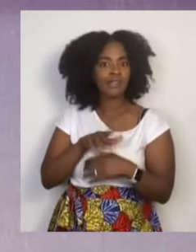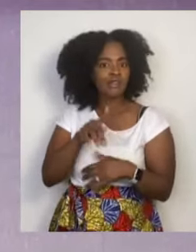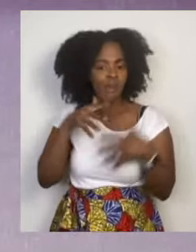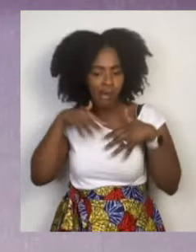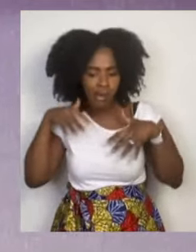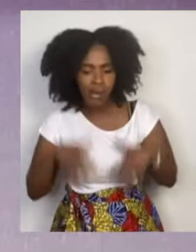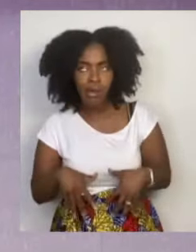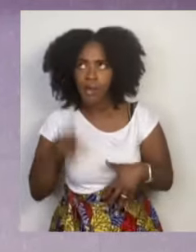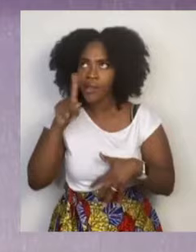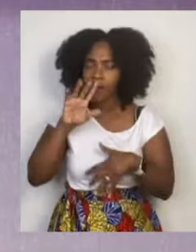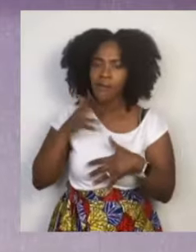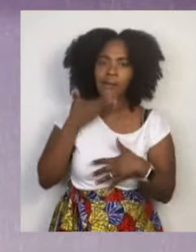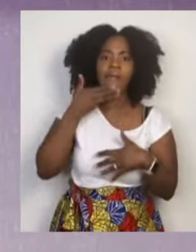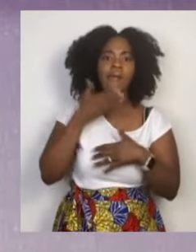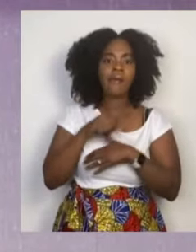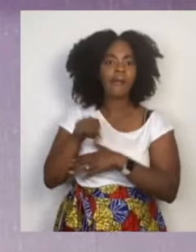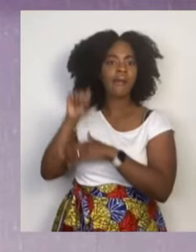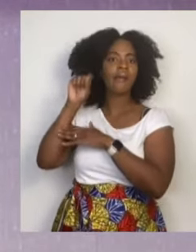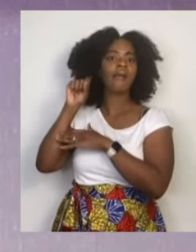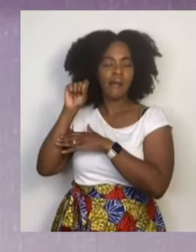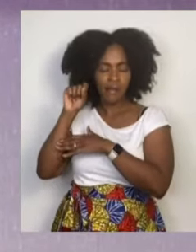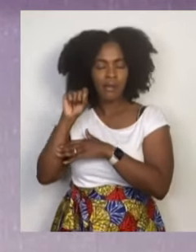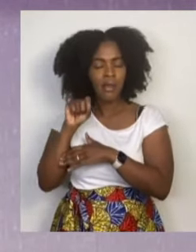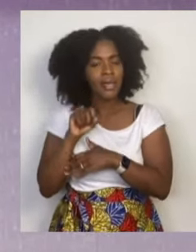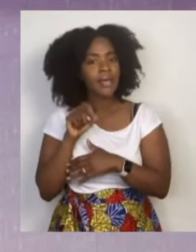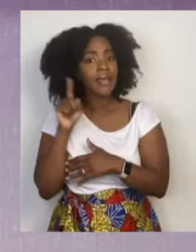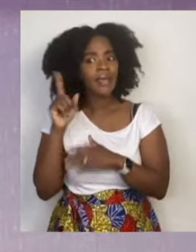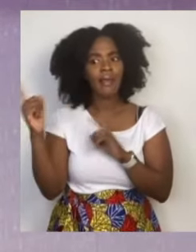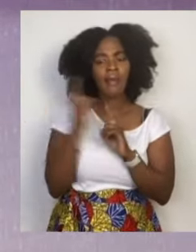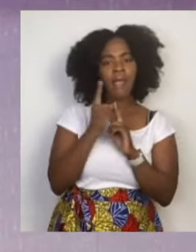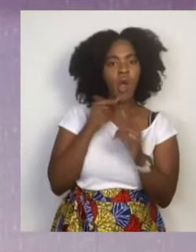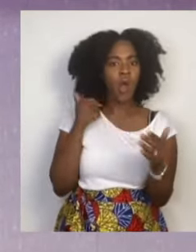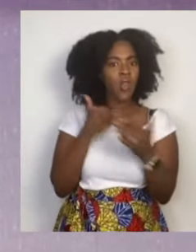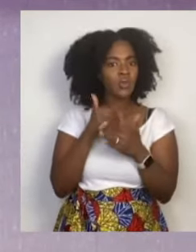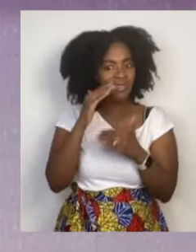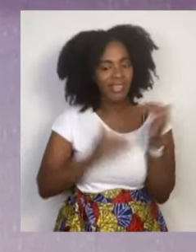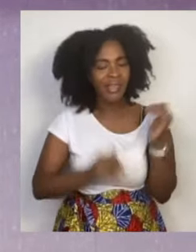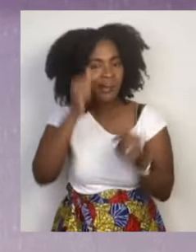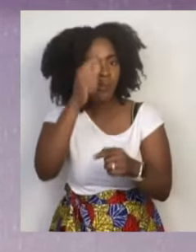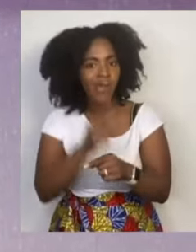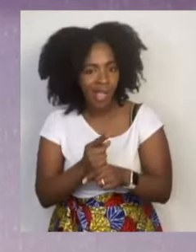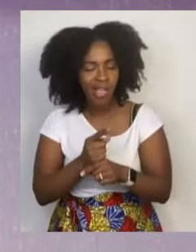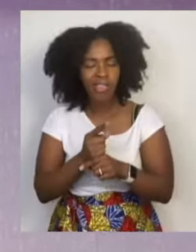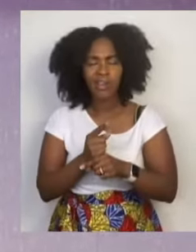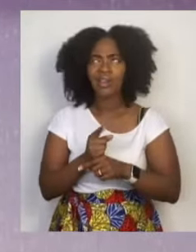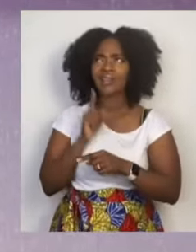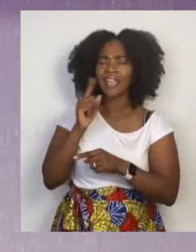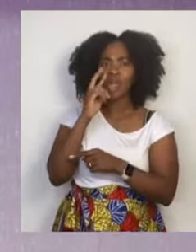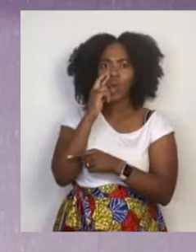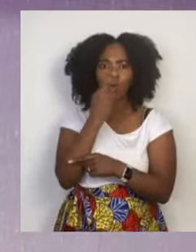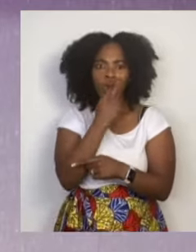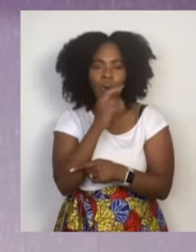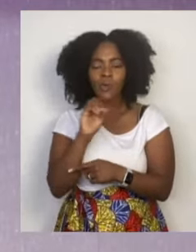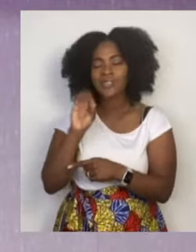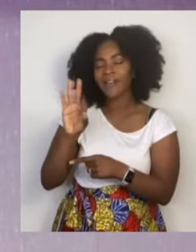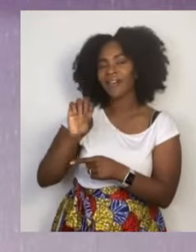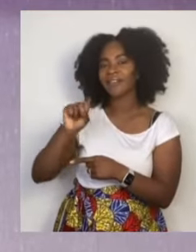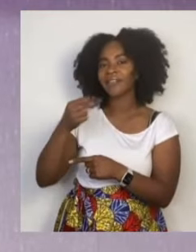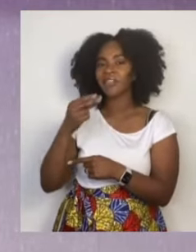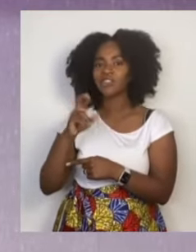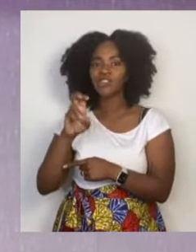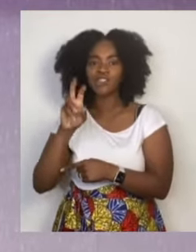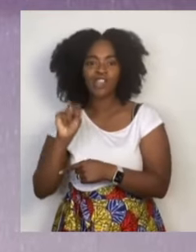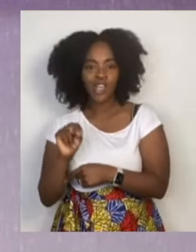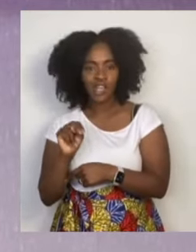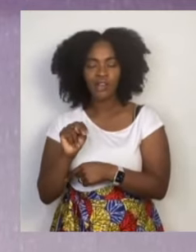sticks closer than a brother. Rose of Sharon, lily of the valley, kinsman redeemer.